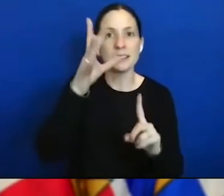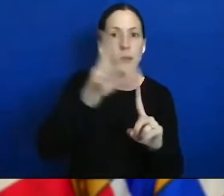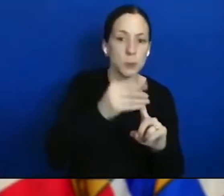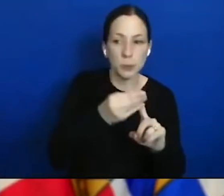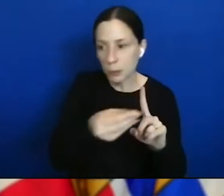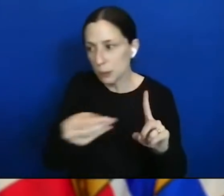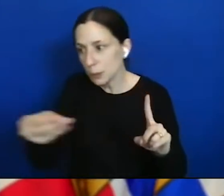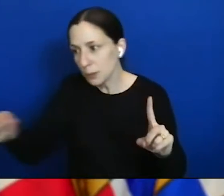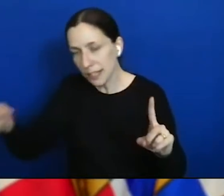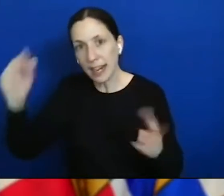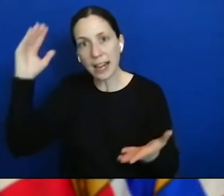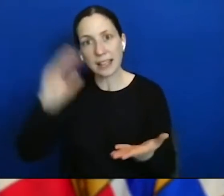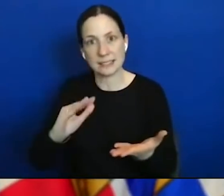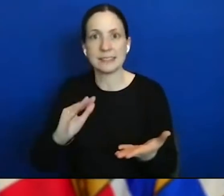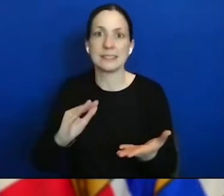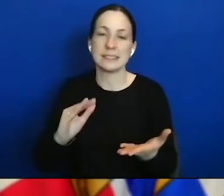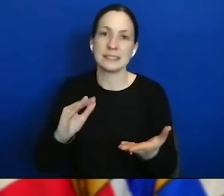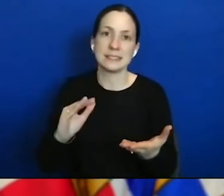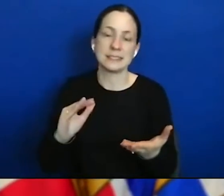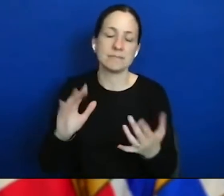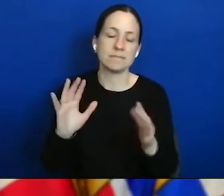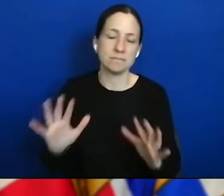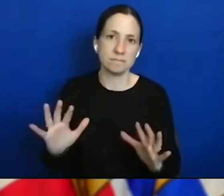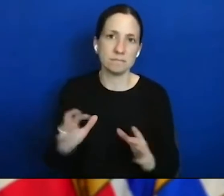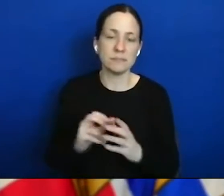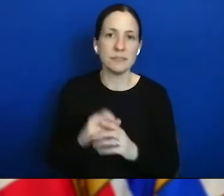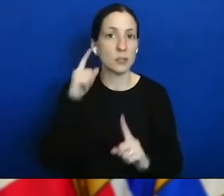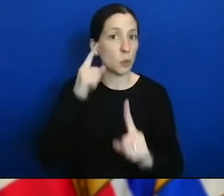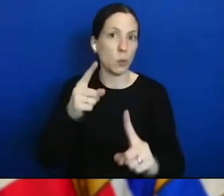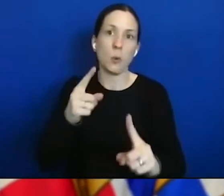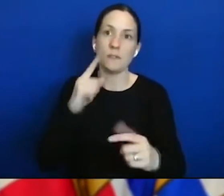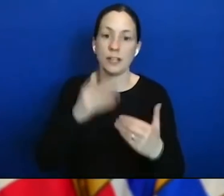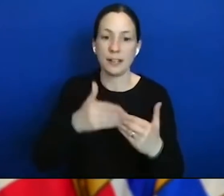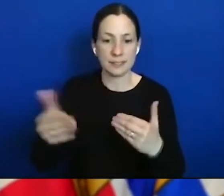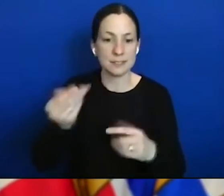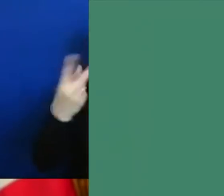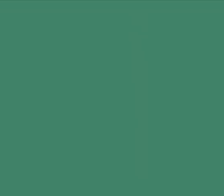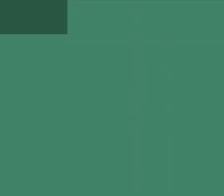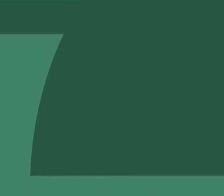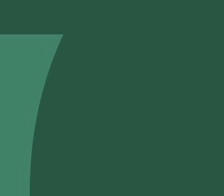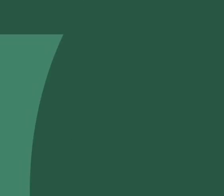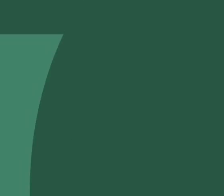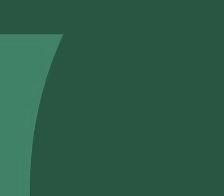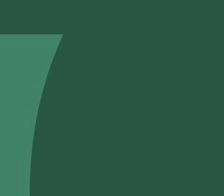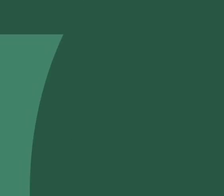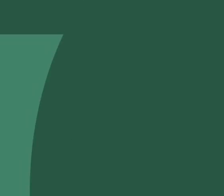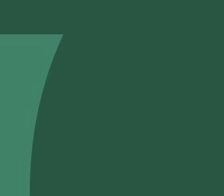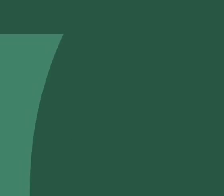in the community as much as we possibly can. And that's the goal for the next few months.